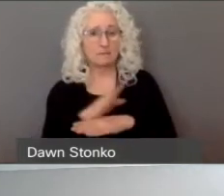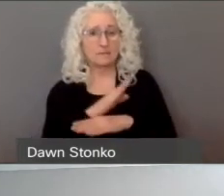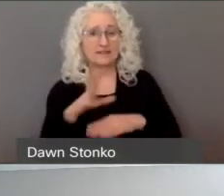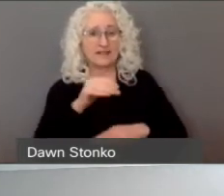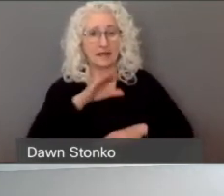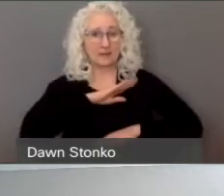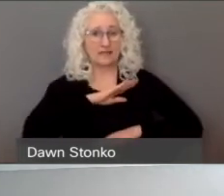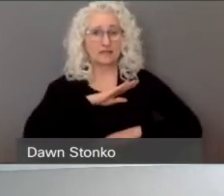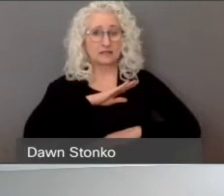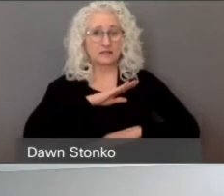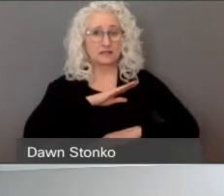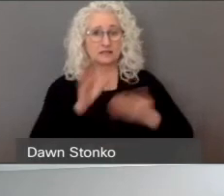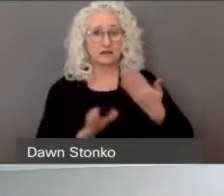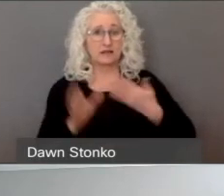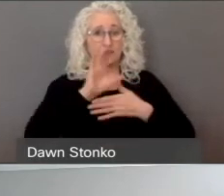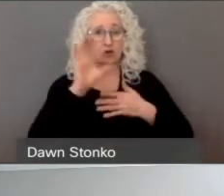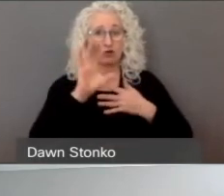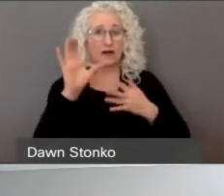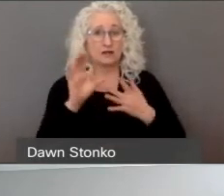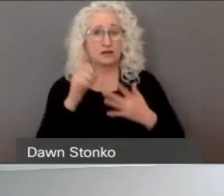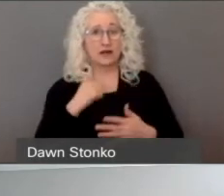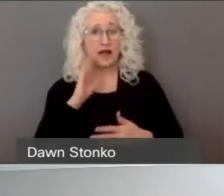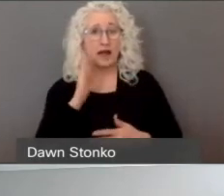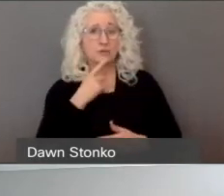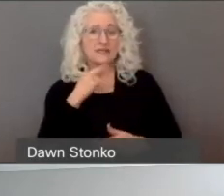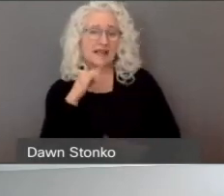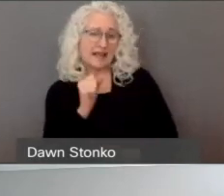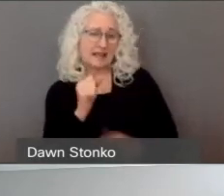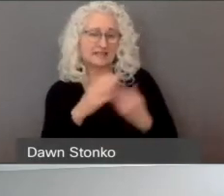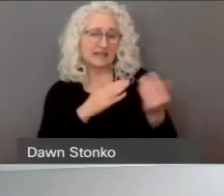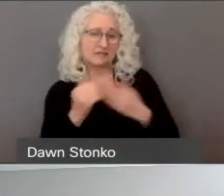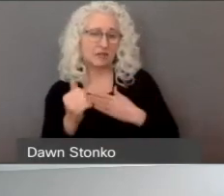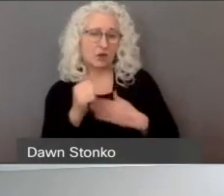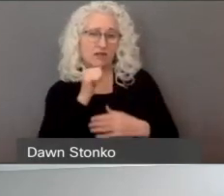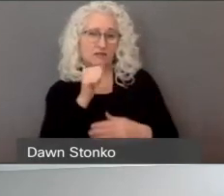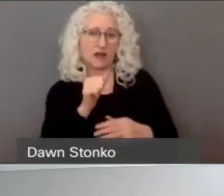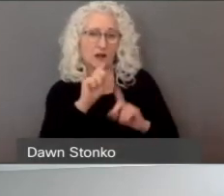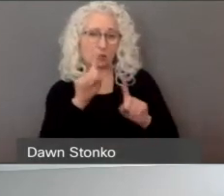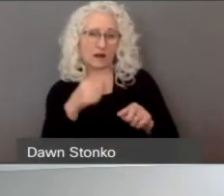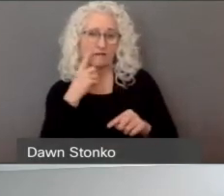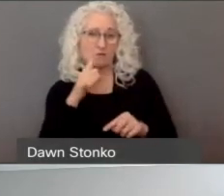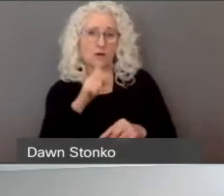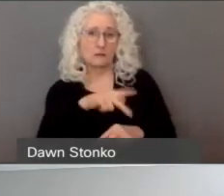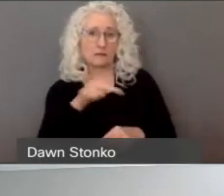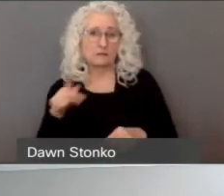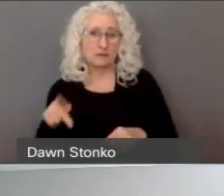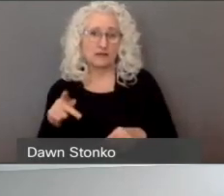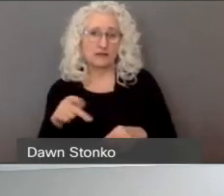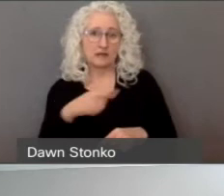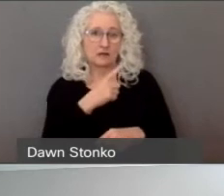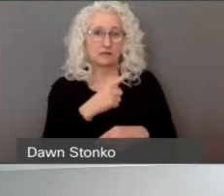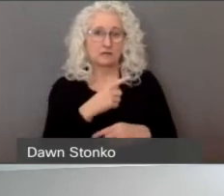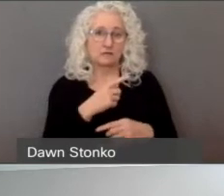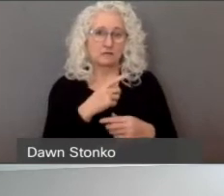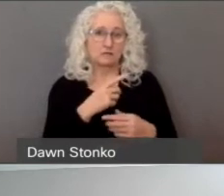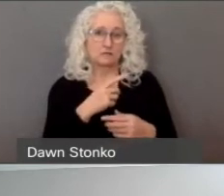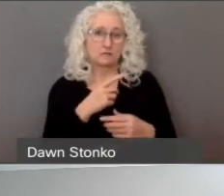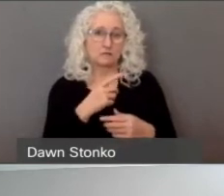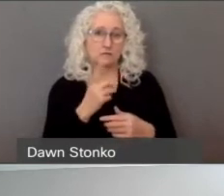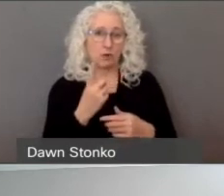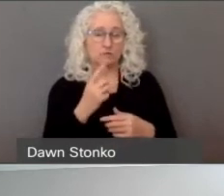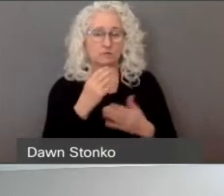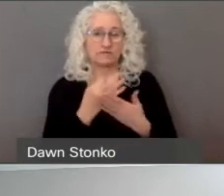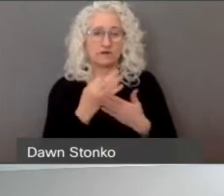the criteria, I would say yes. Even though they haven't gone for PPP loan funding, they should be eligible. So.